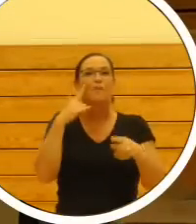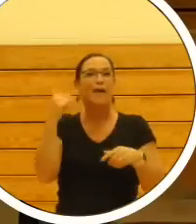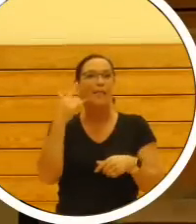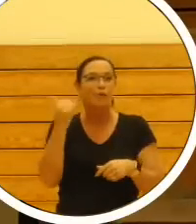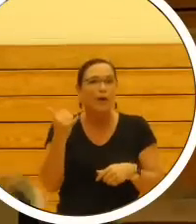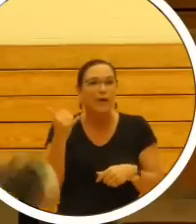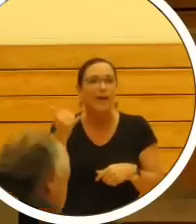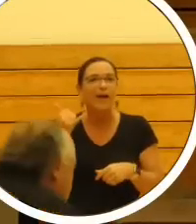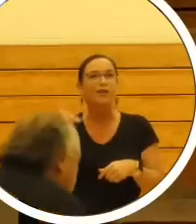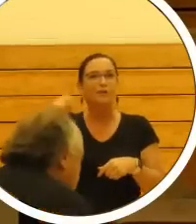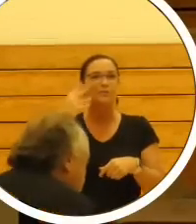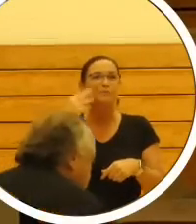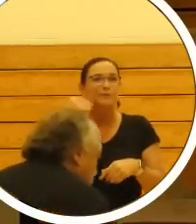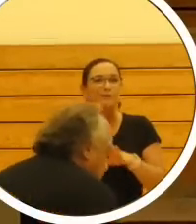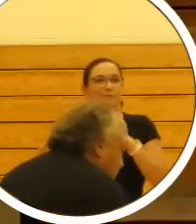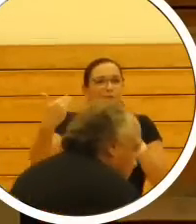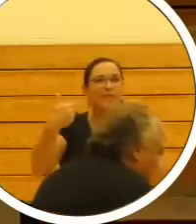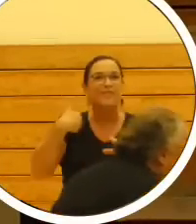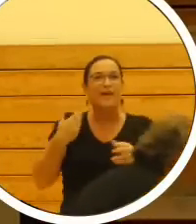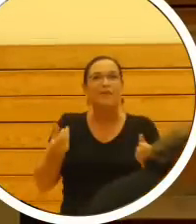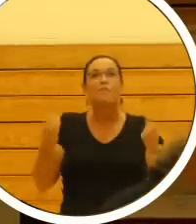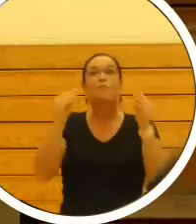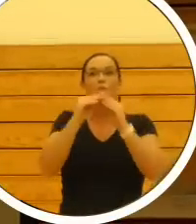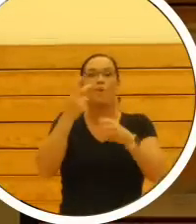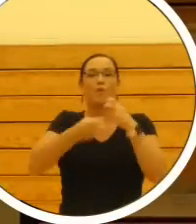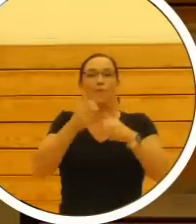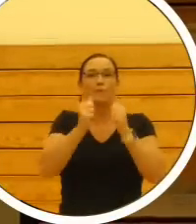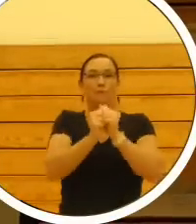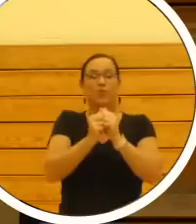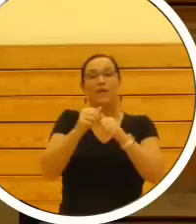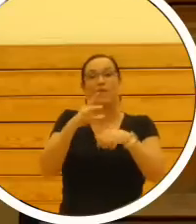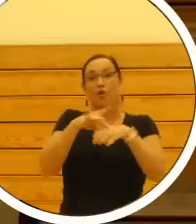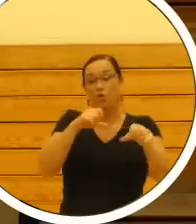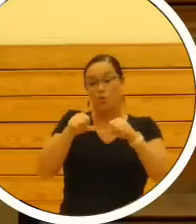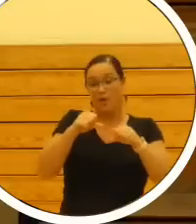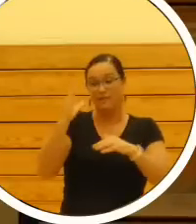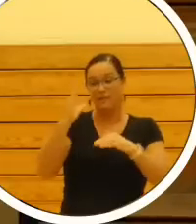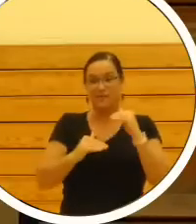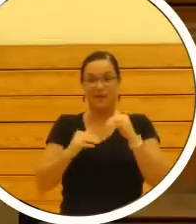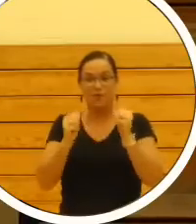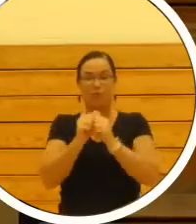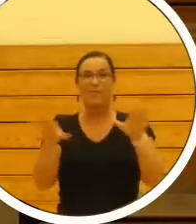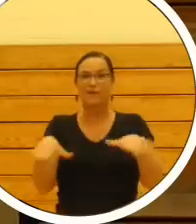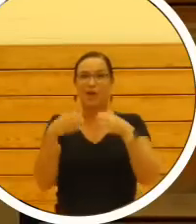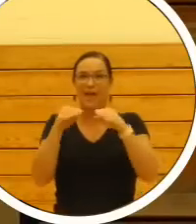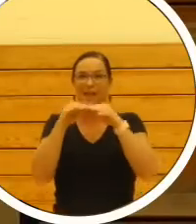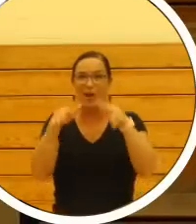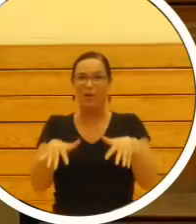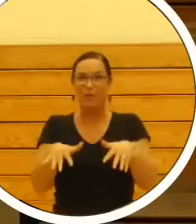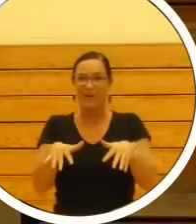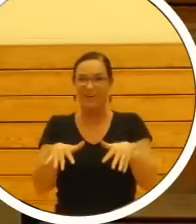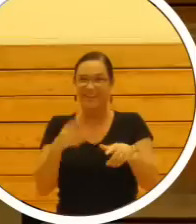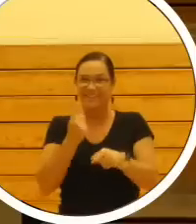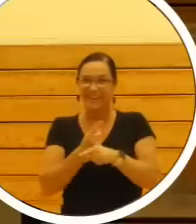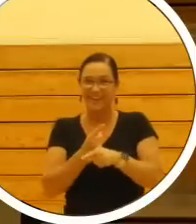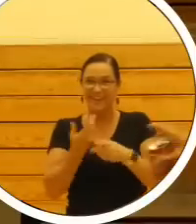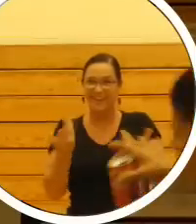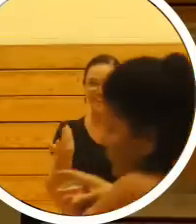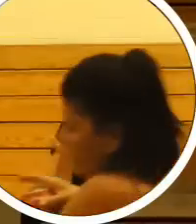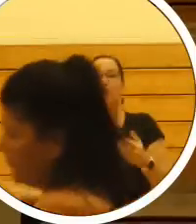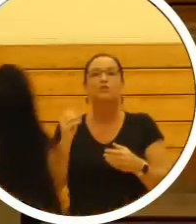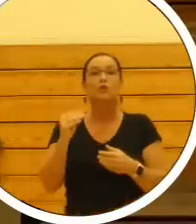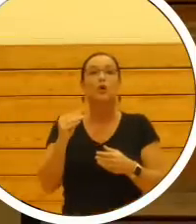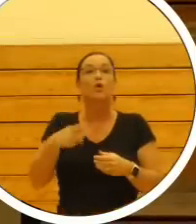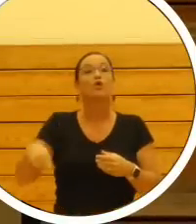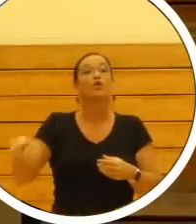if you've ever been to California, they have a lot more problems with earthquakes than they do with volcanic eruptions, right? So, and